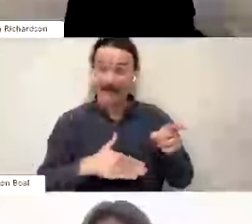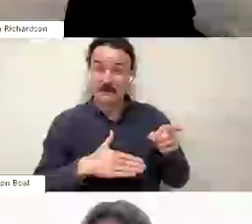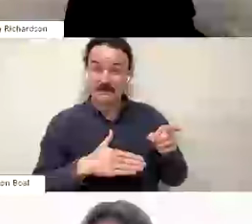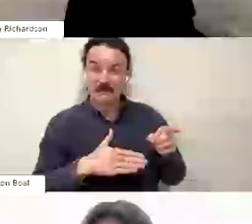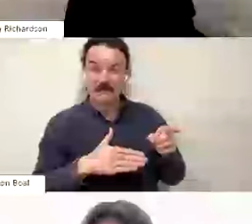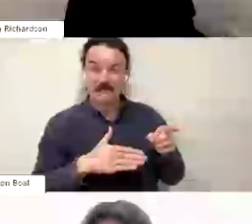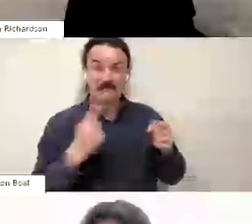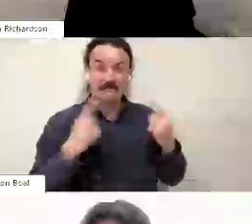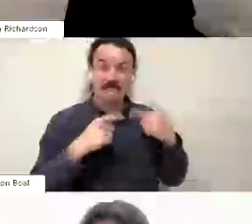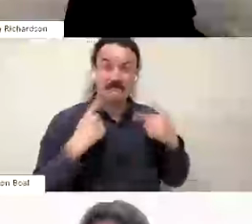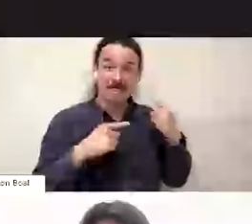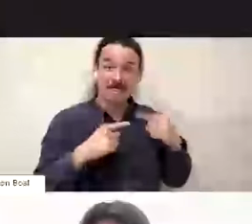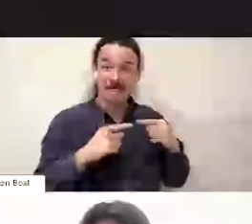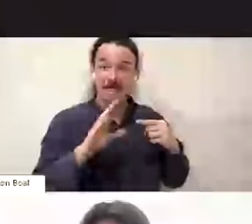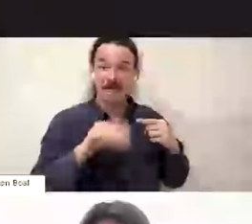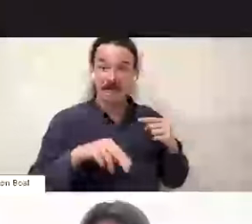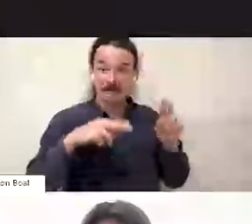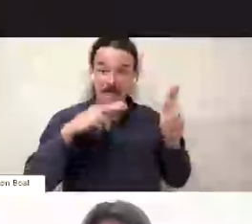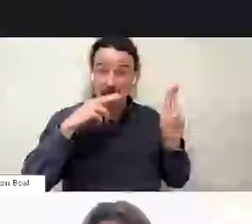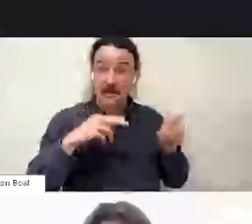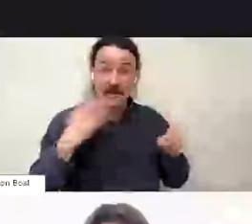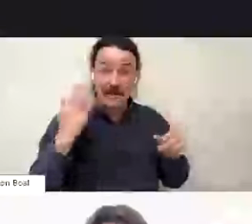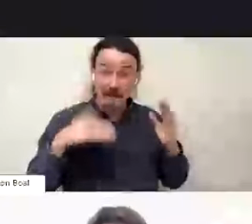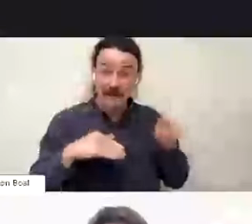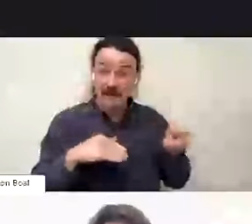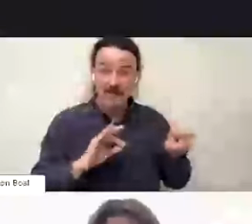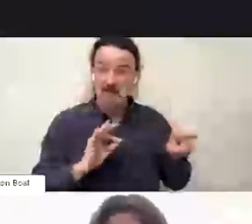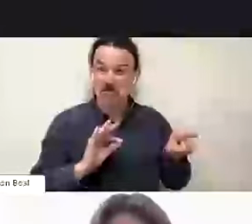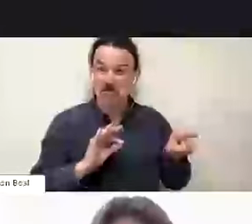as well. But why those